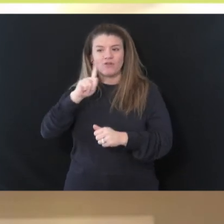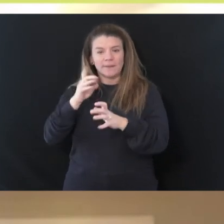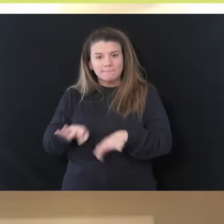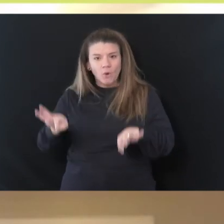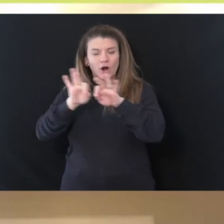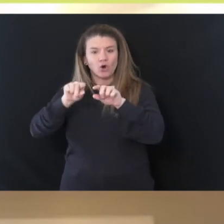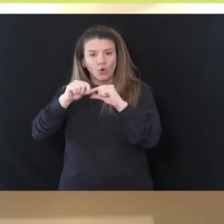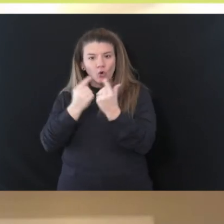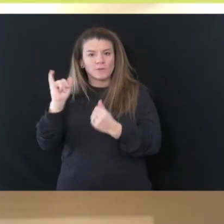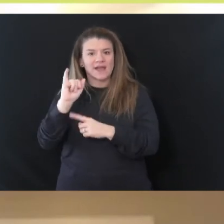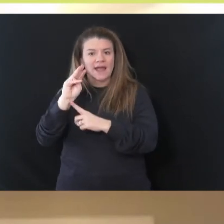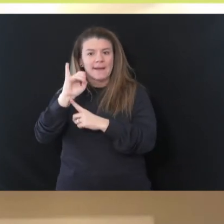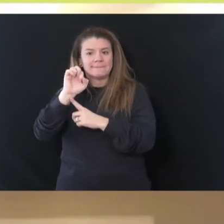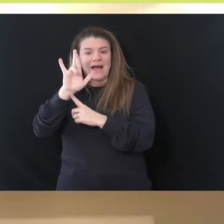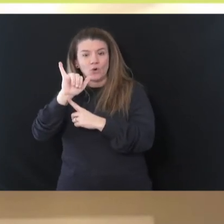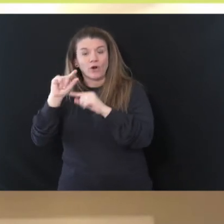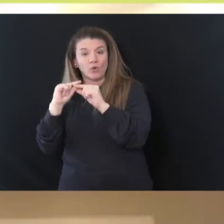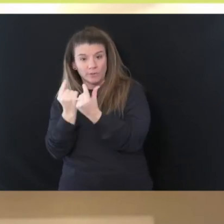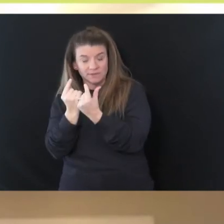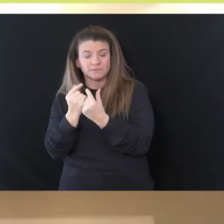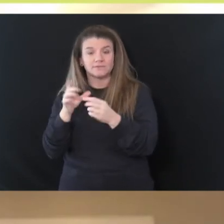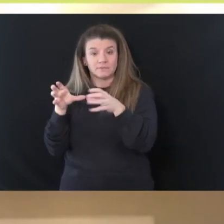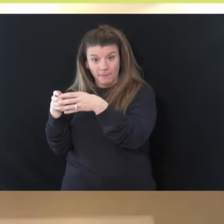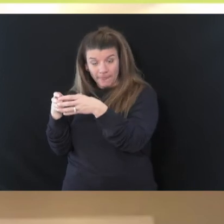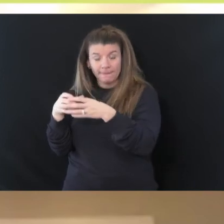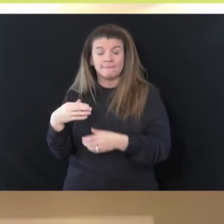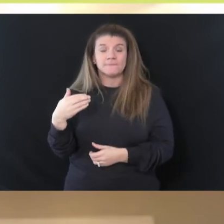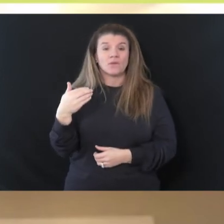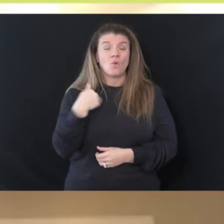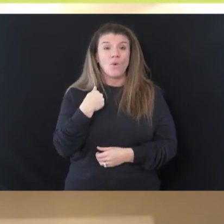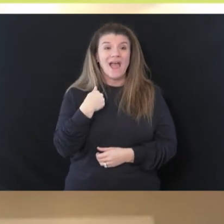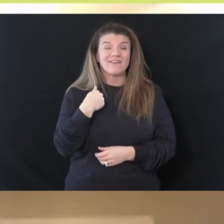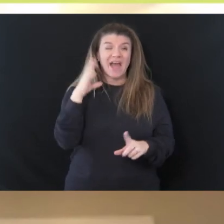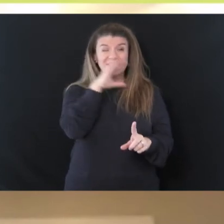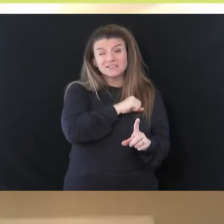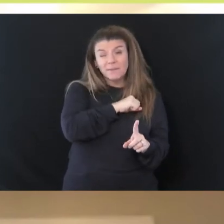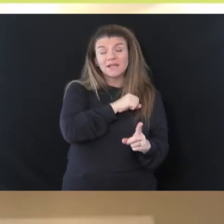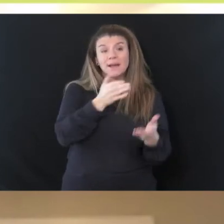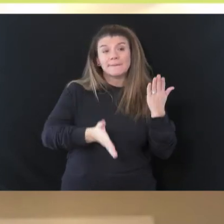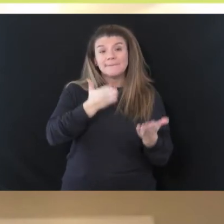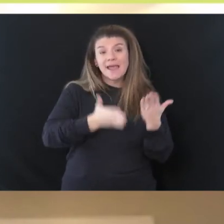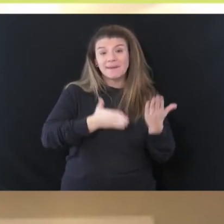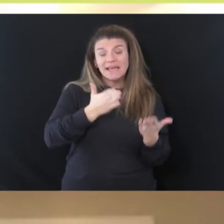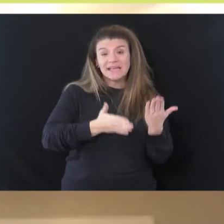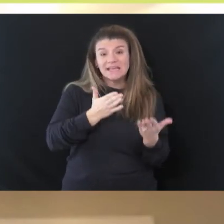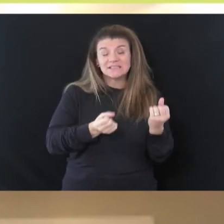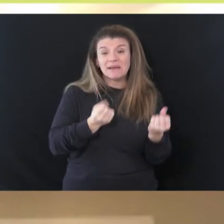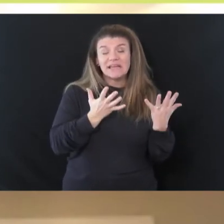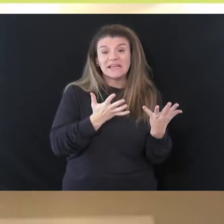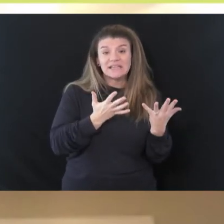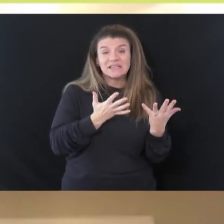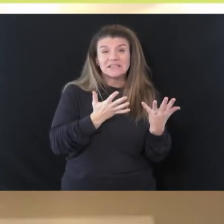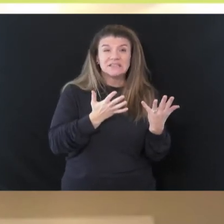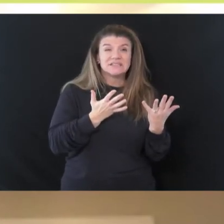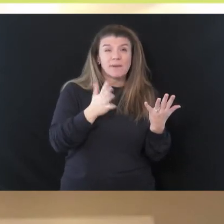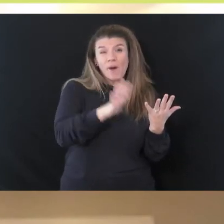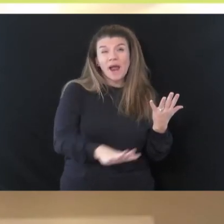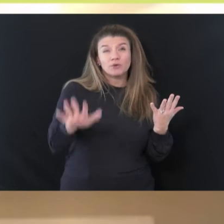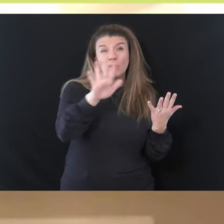as minority groups. We have, we estimate maybe as many as somewhere